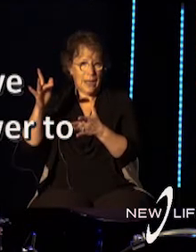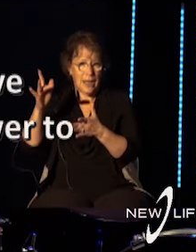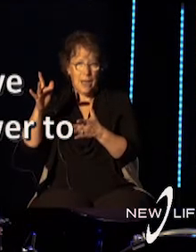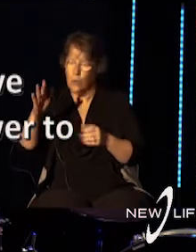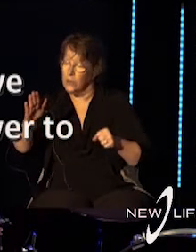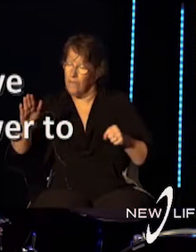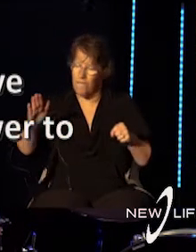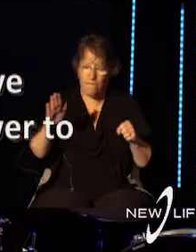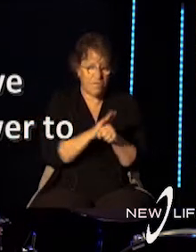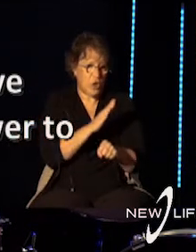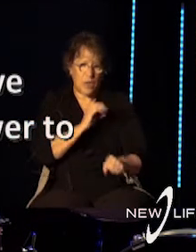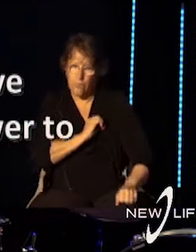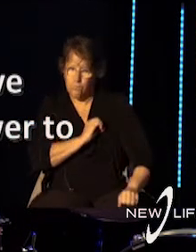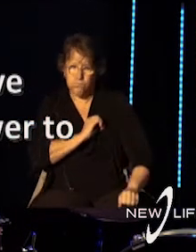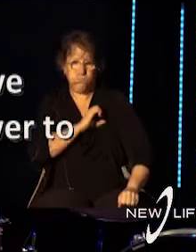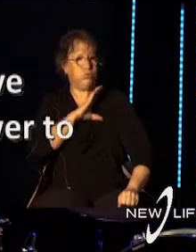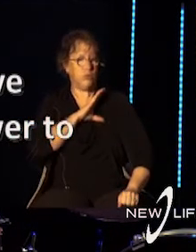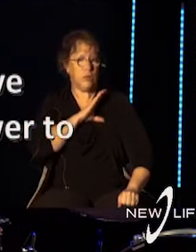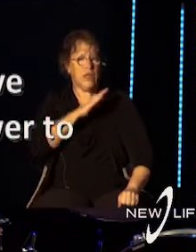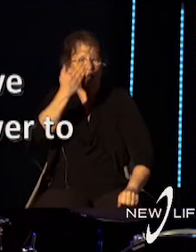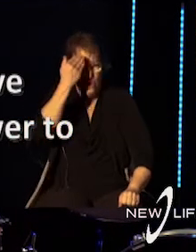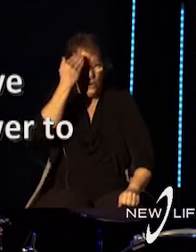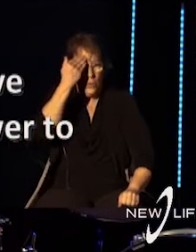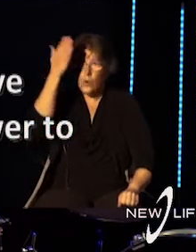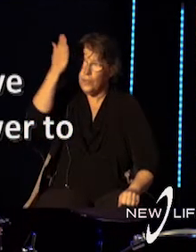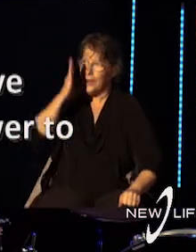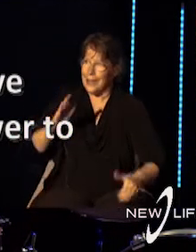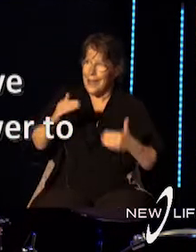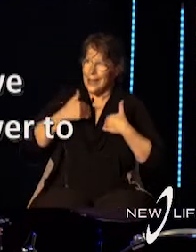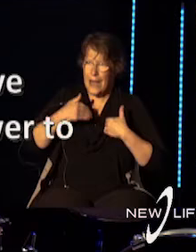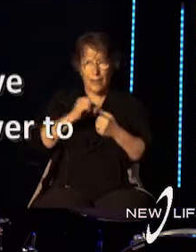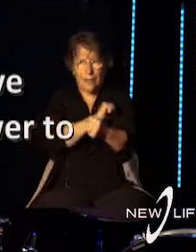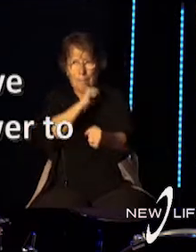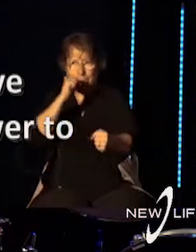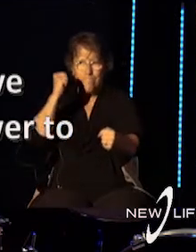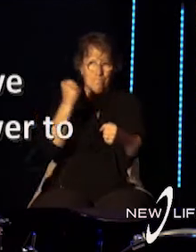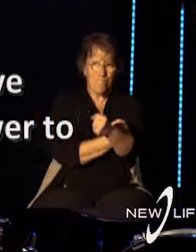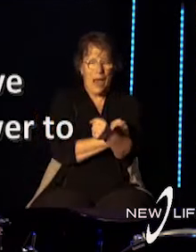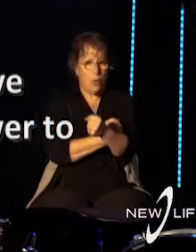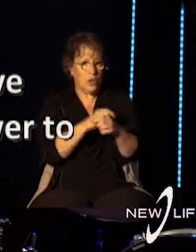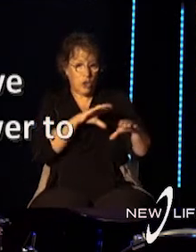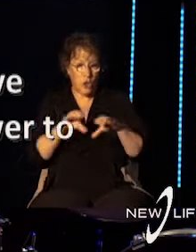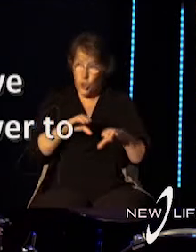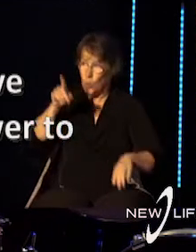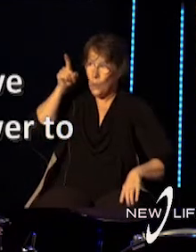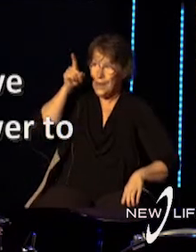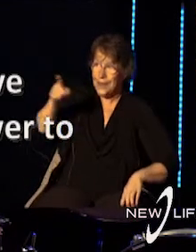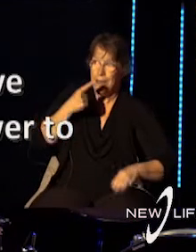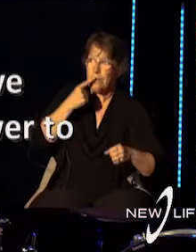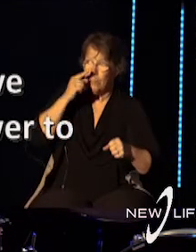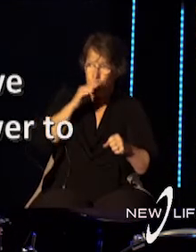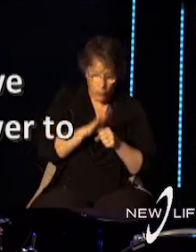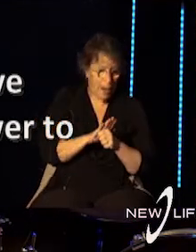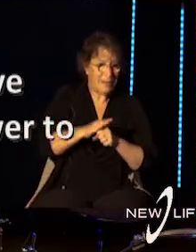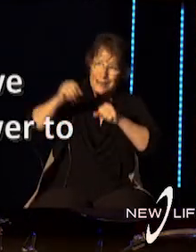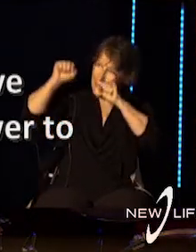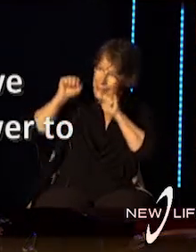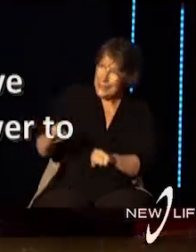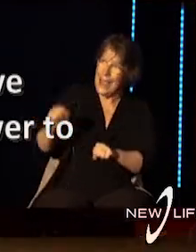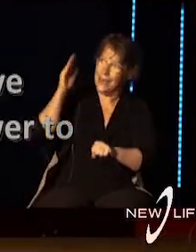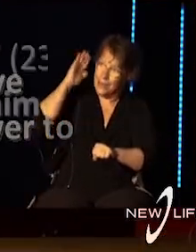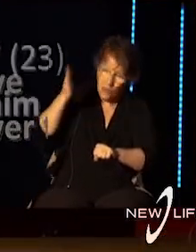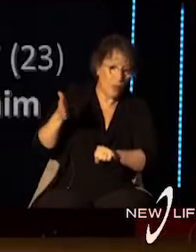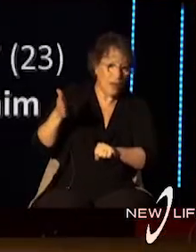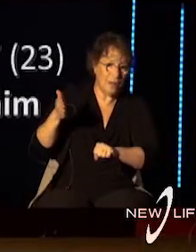persuaded that God had the power to do what he promised. This is